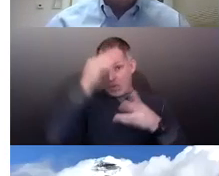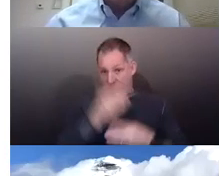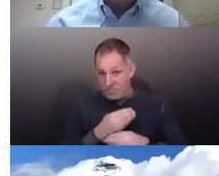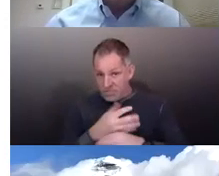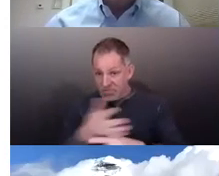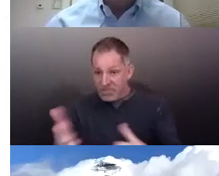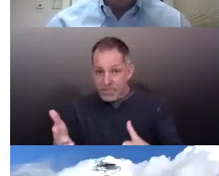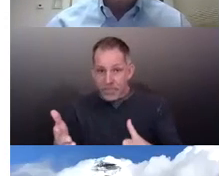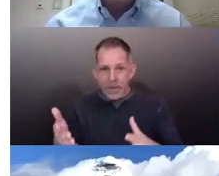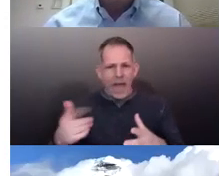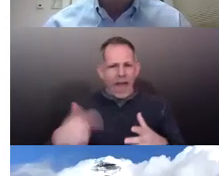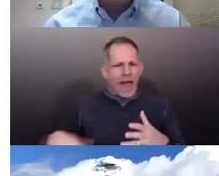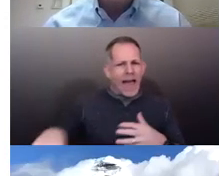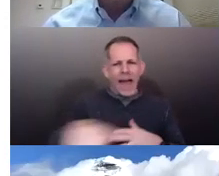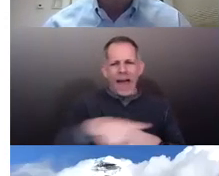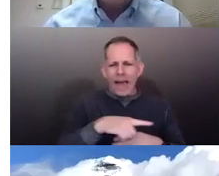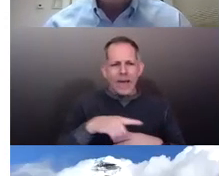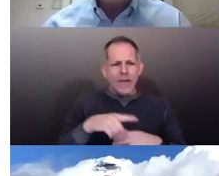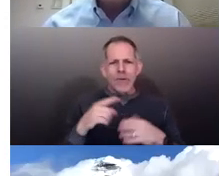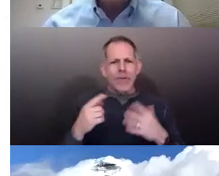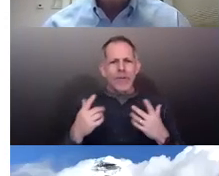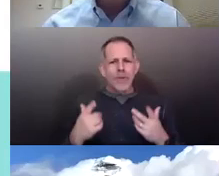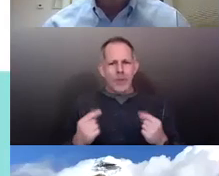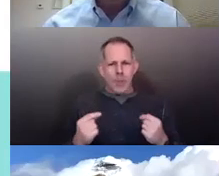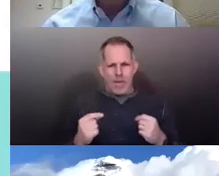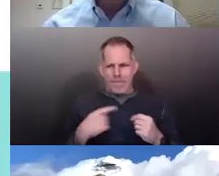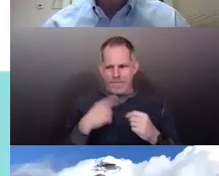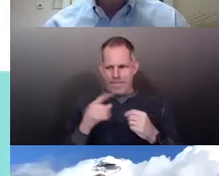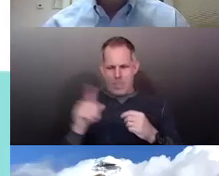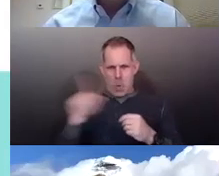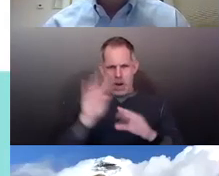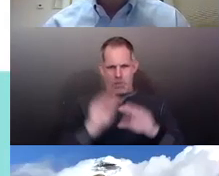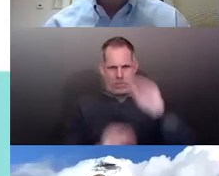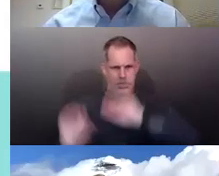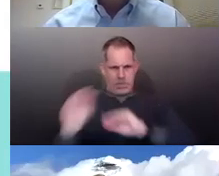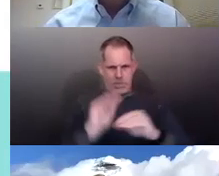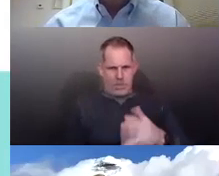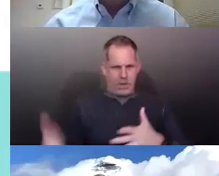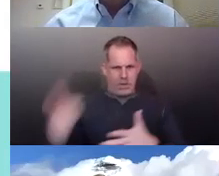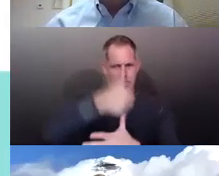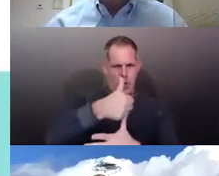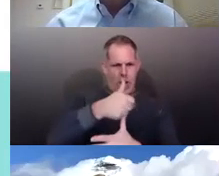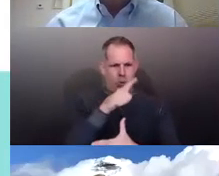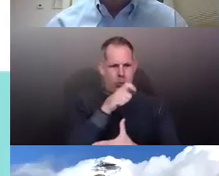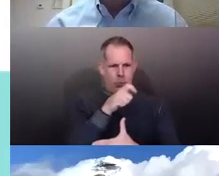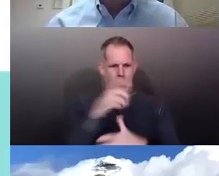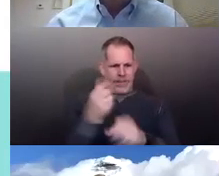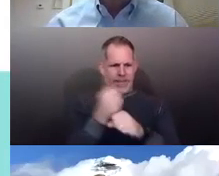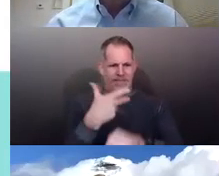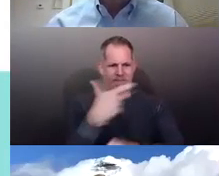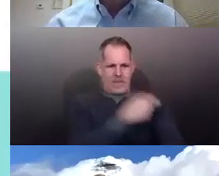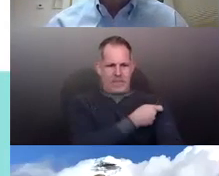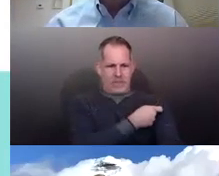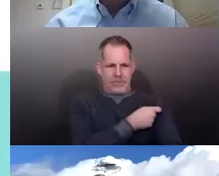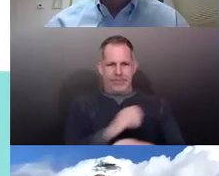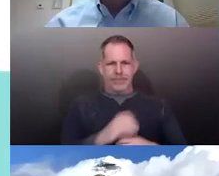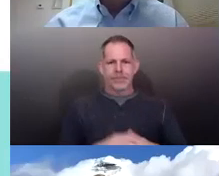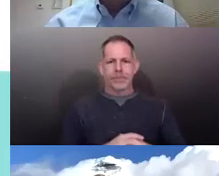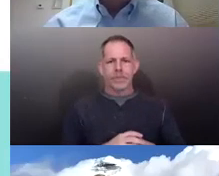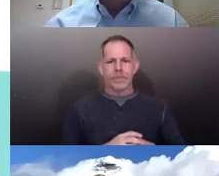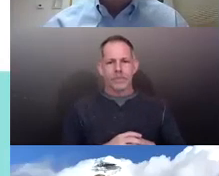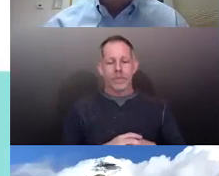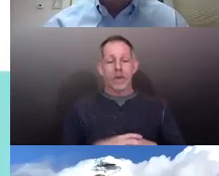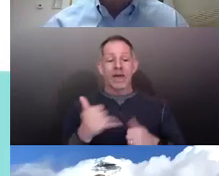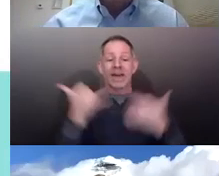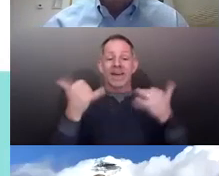up with the prioritization scheme we did. Next slide. And this is just a graphic showing there